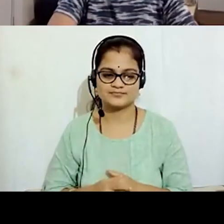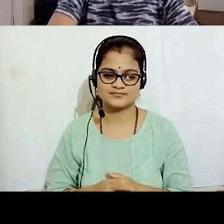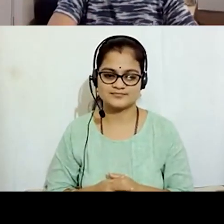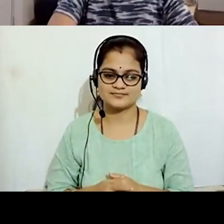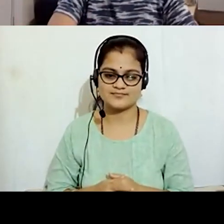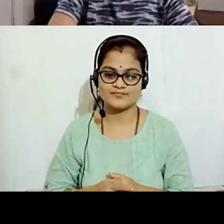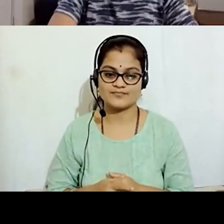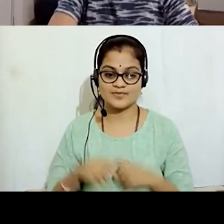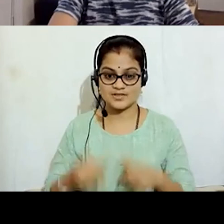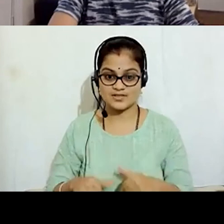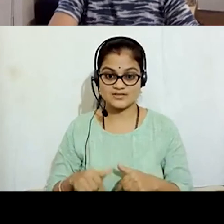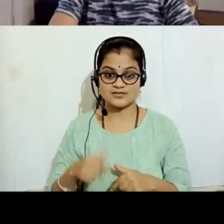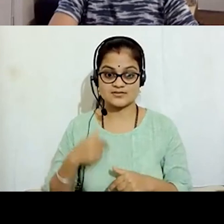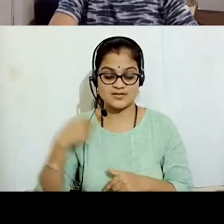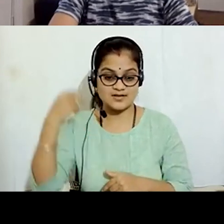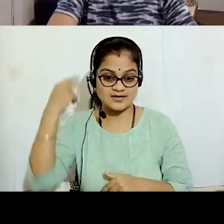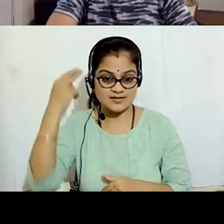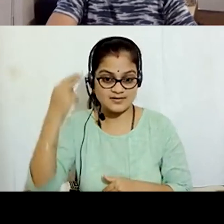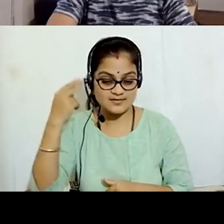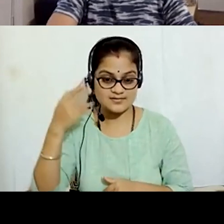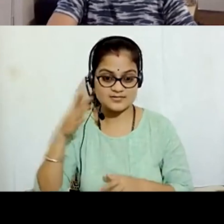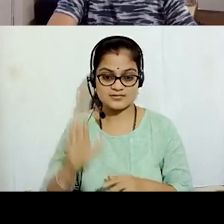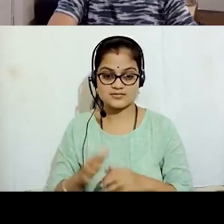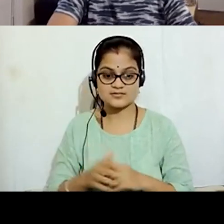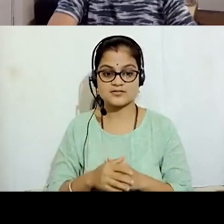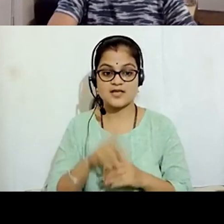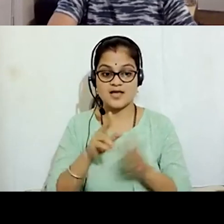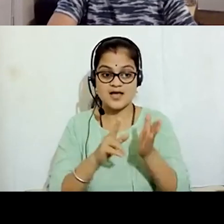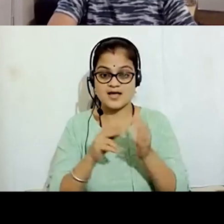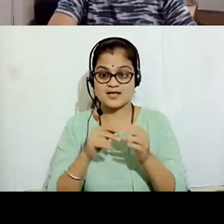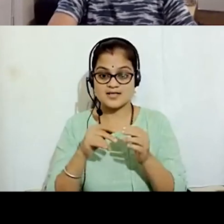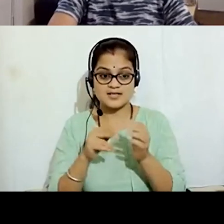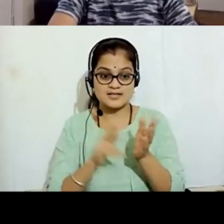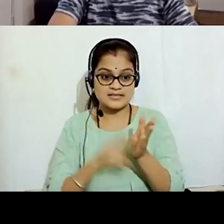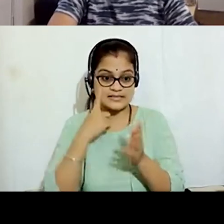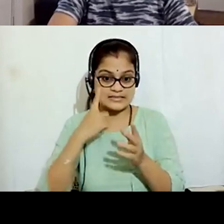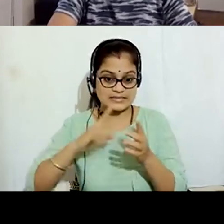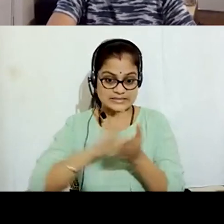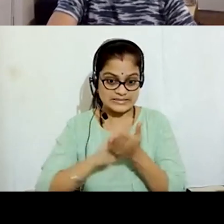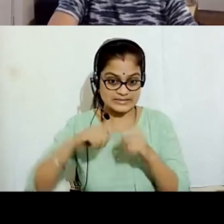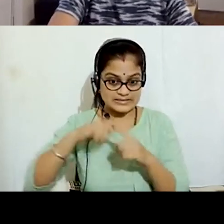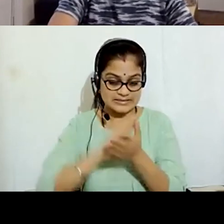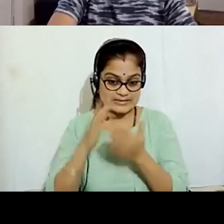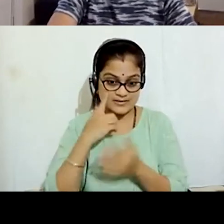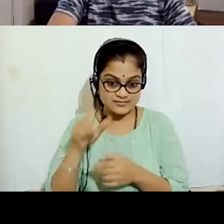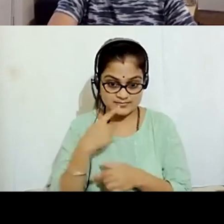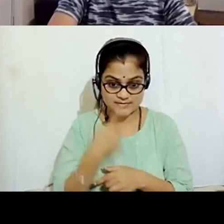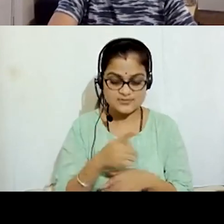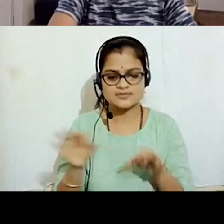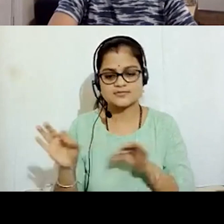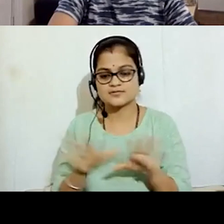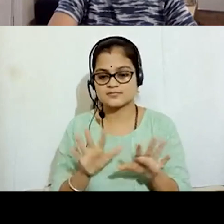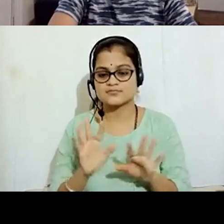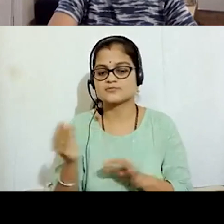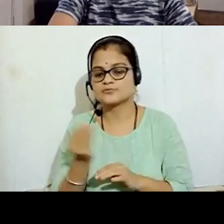the reason I applied is actually very similar to what Nikhil said. I've been getting into sound design for a while now, and